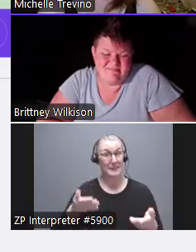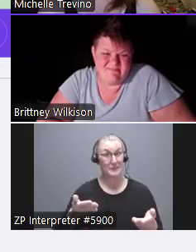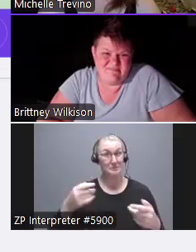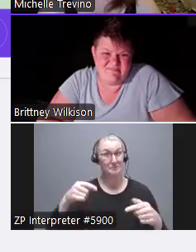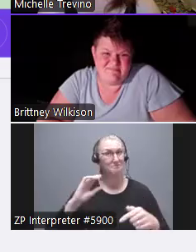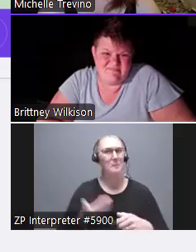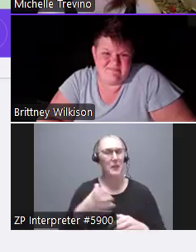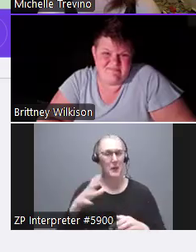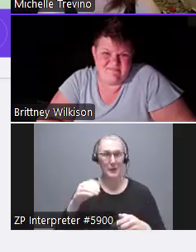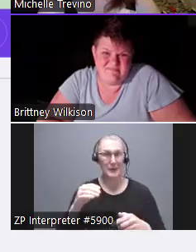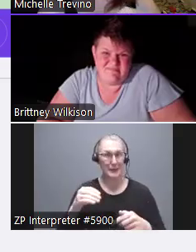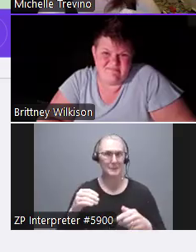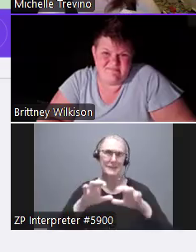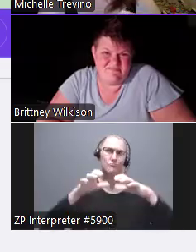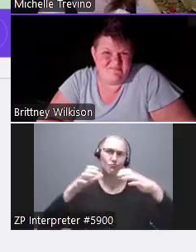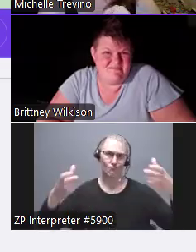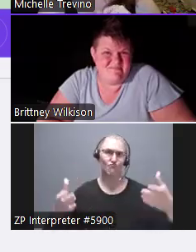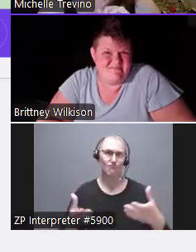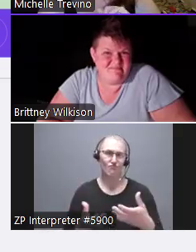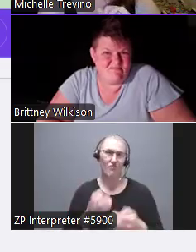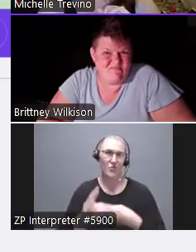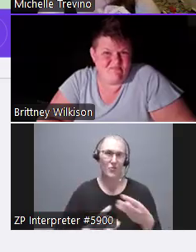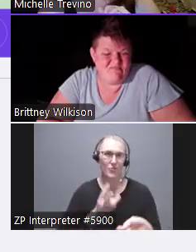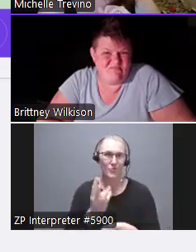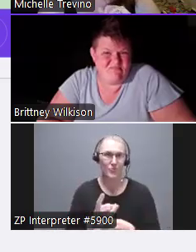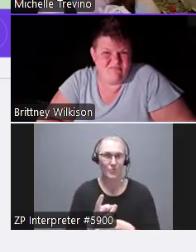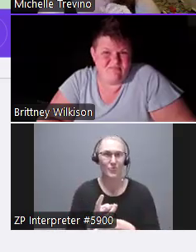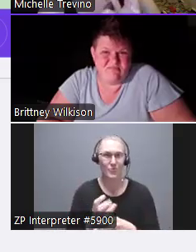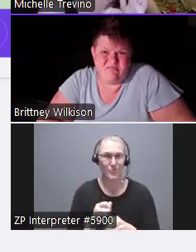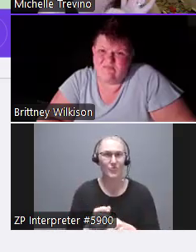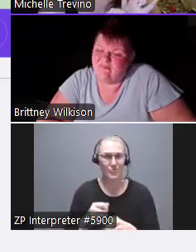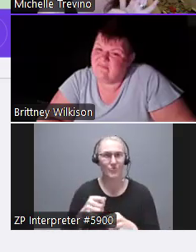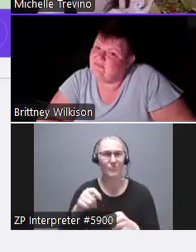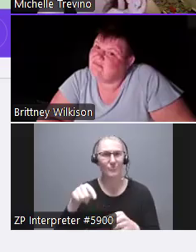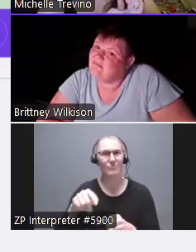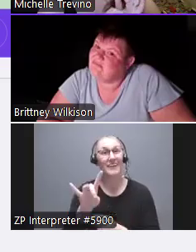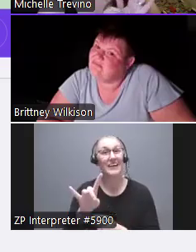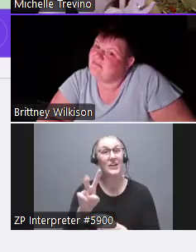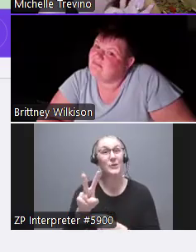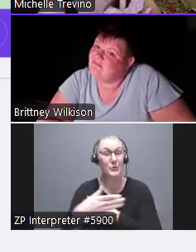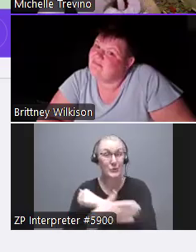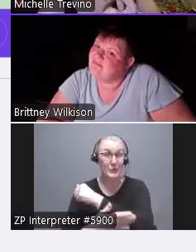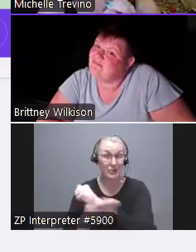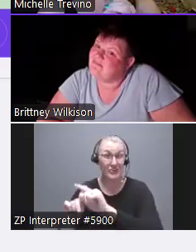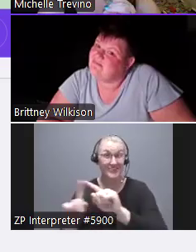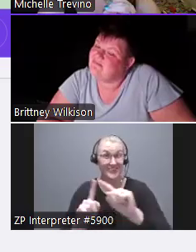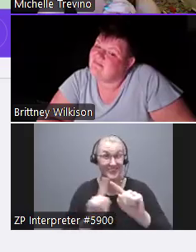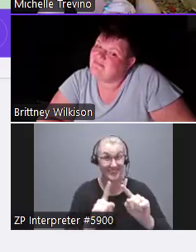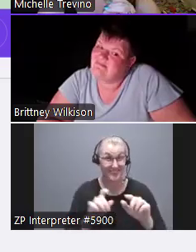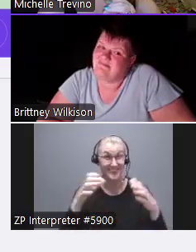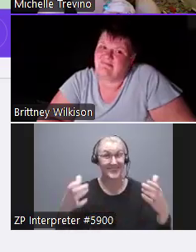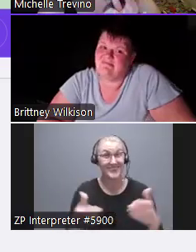global. We're in 82 countries. And our momentum from